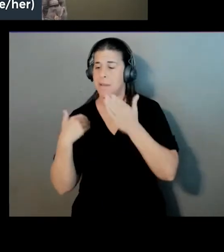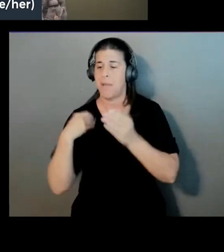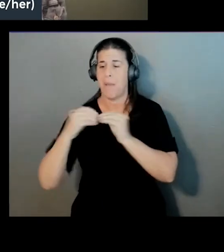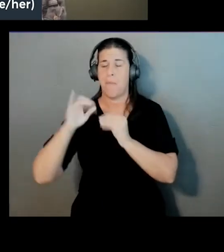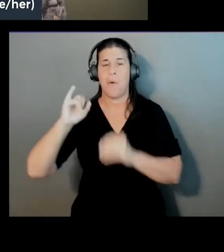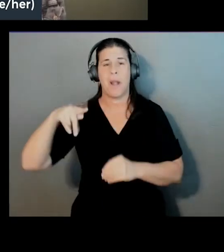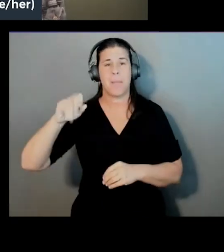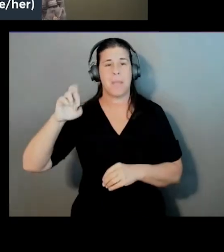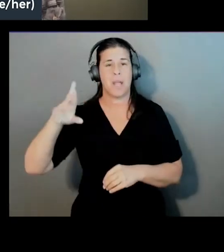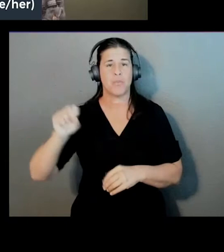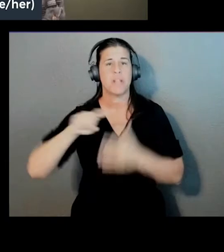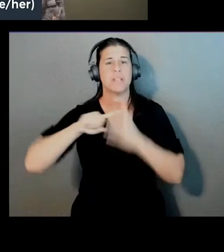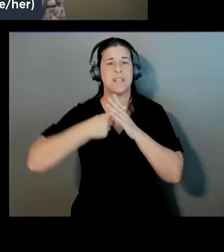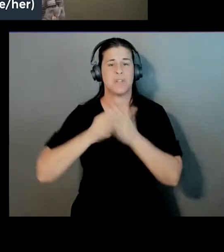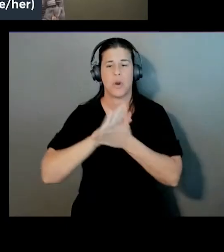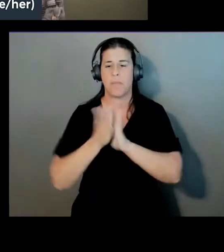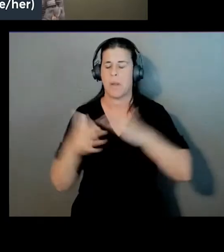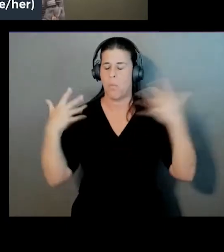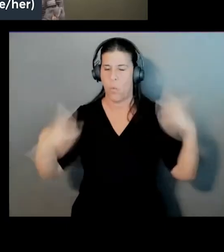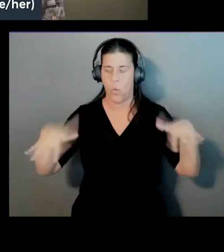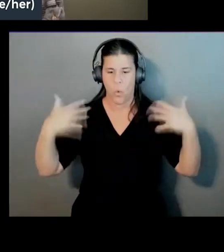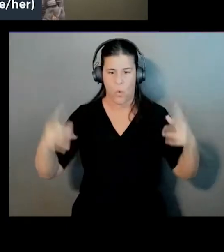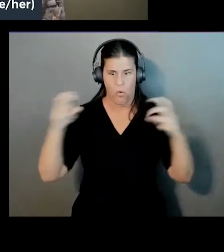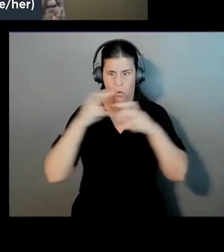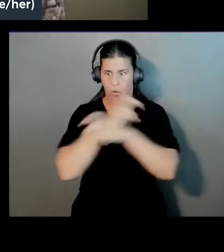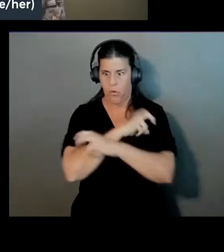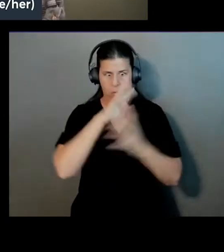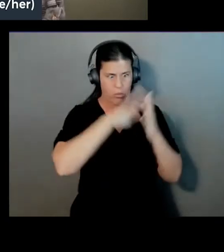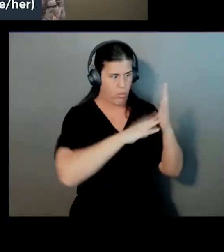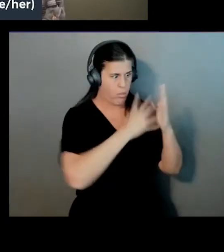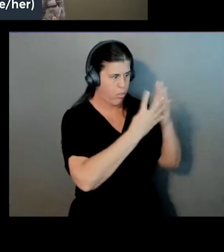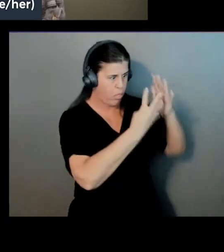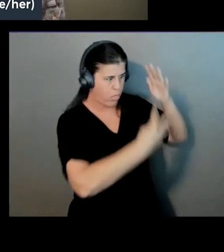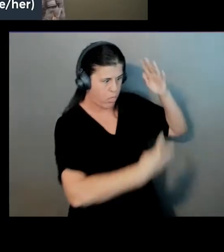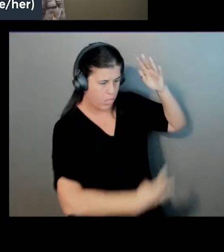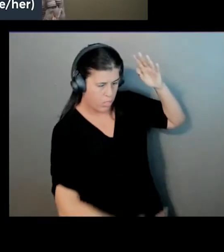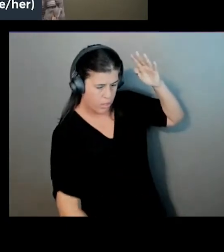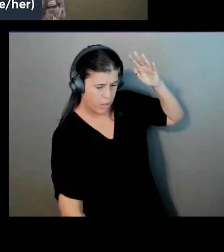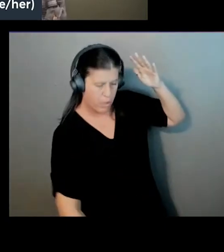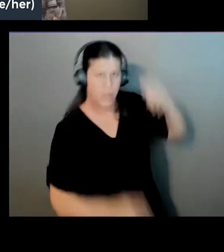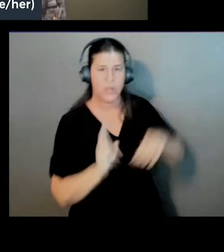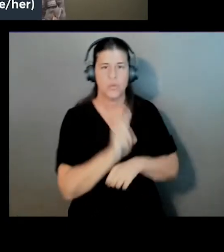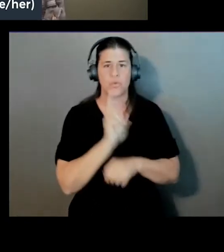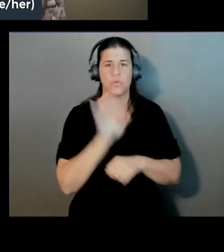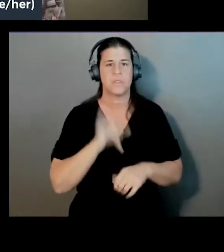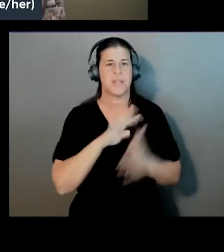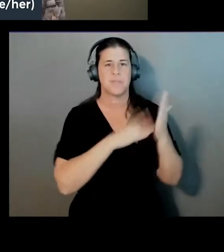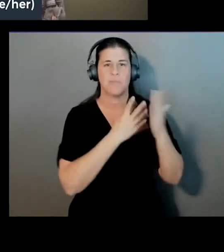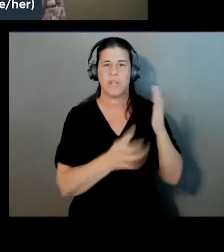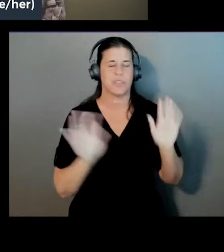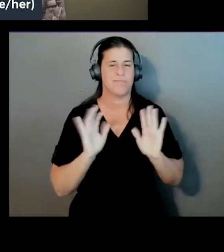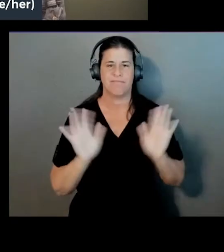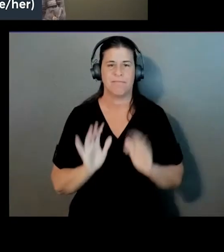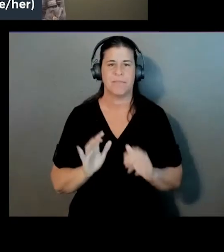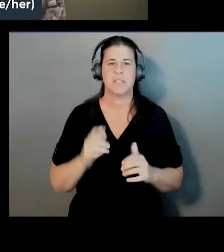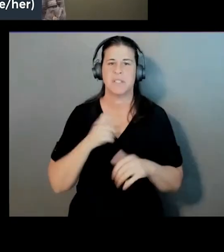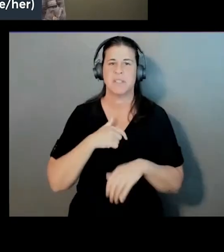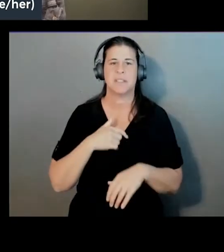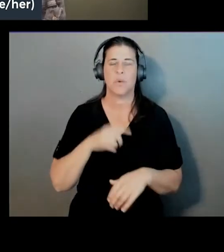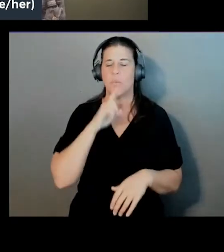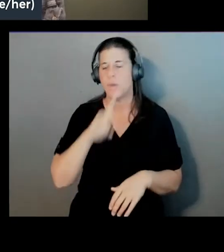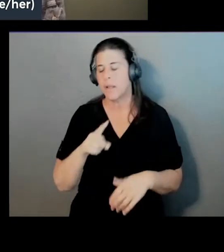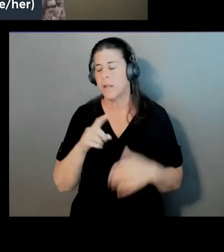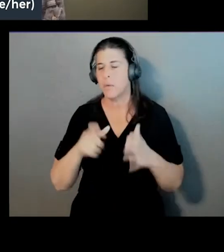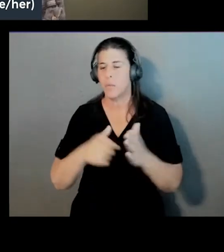it started to become very, very complex to just use a spreadsheet. And the time that it would take, whether it was